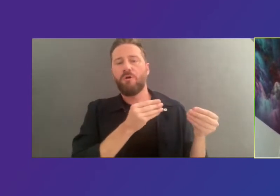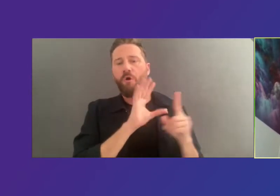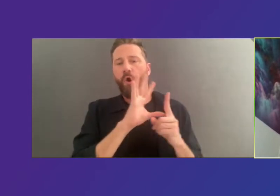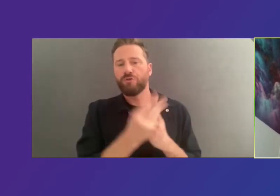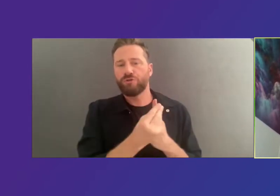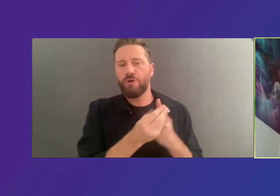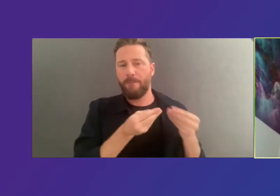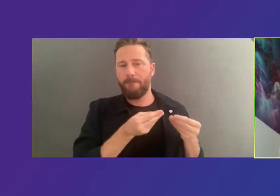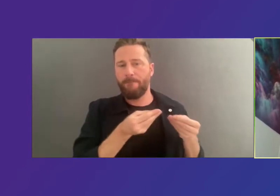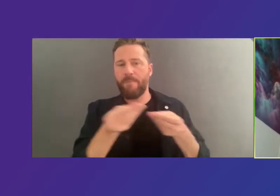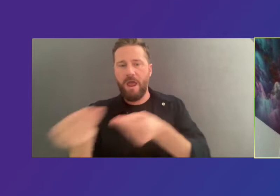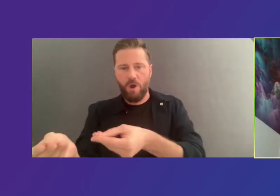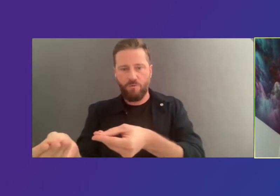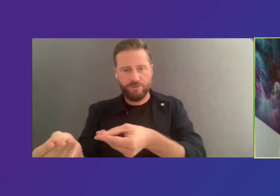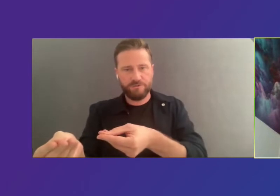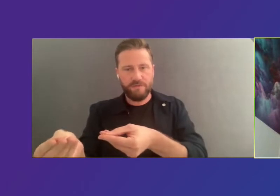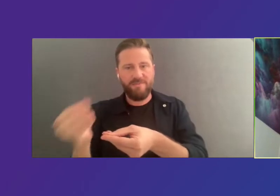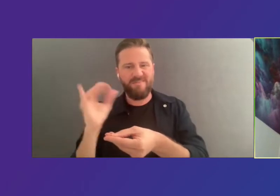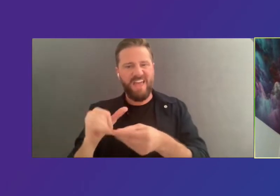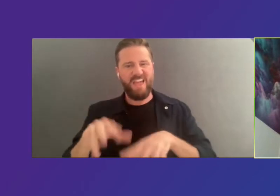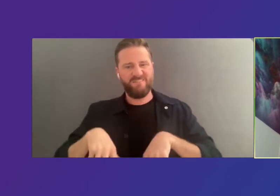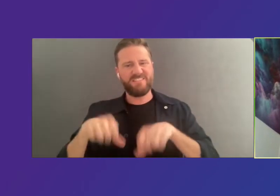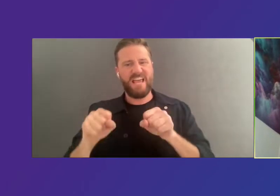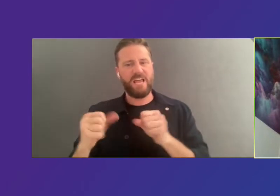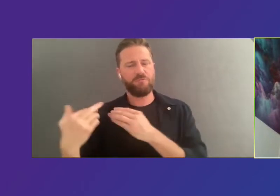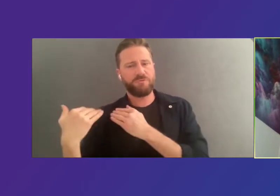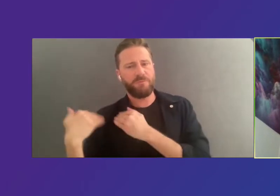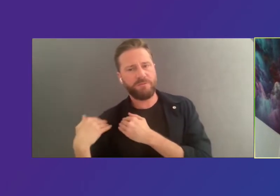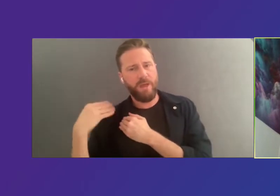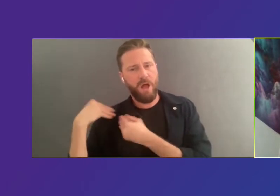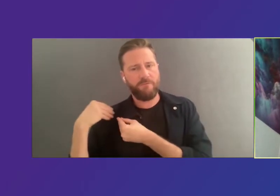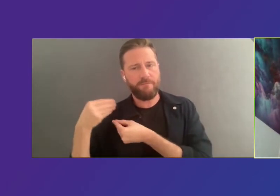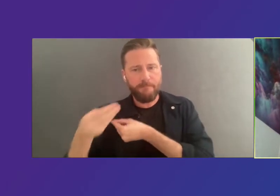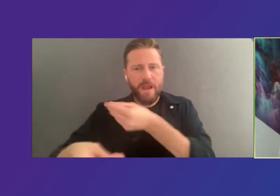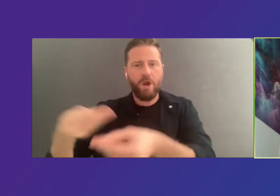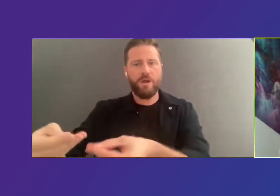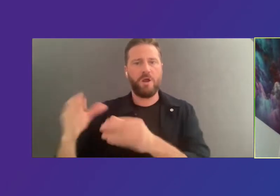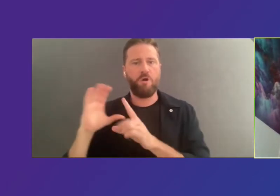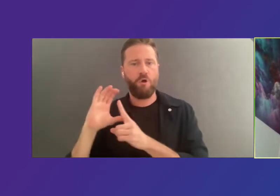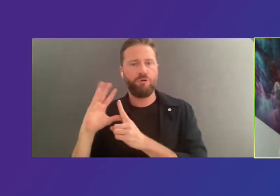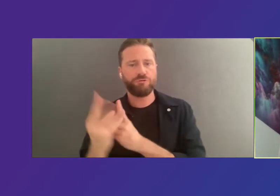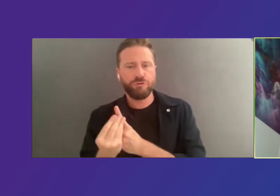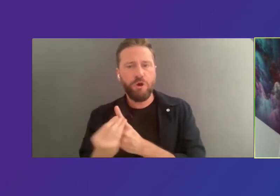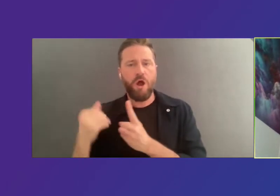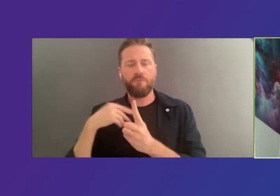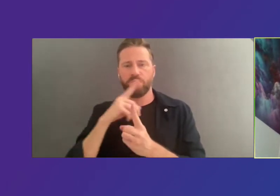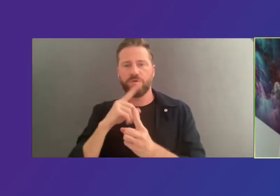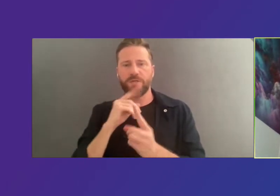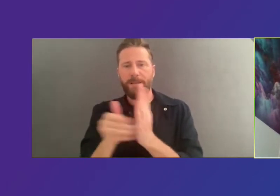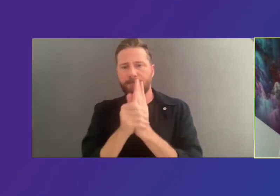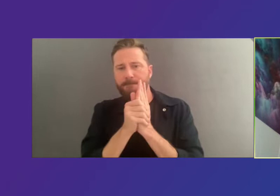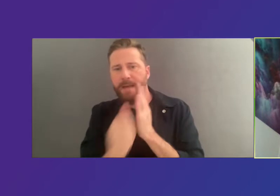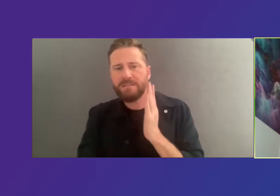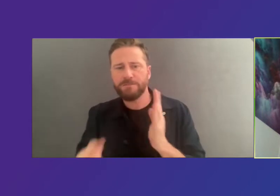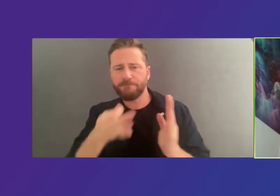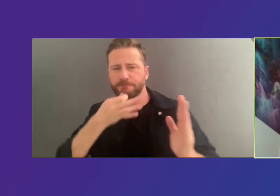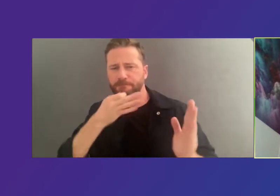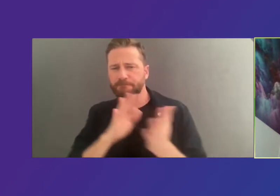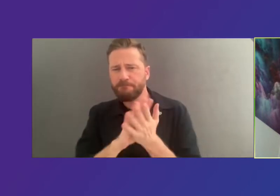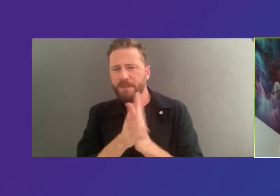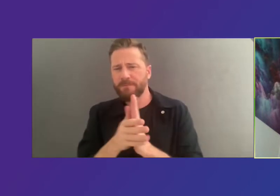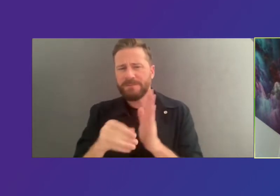who have taken on the responsibility of bearing culture, of mastering skills, of learning